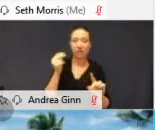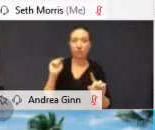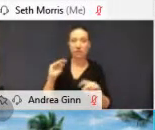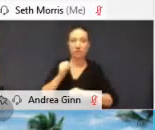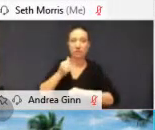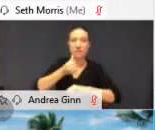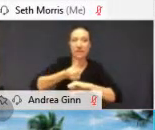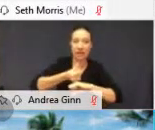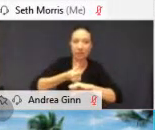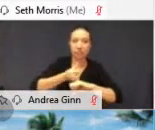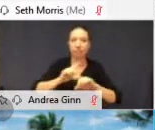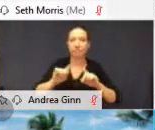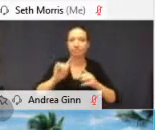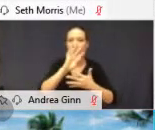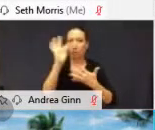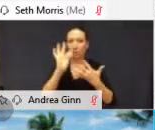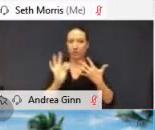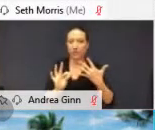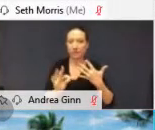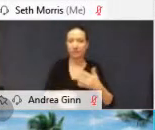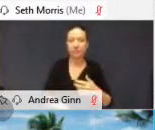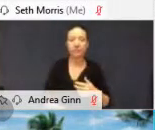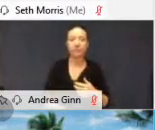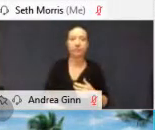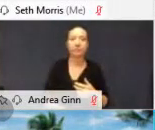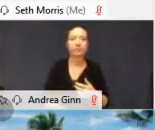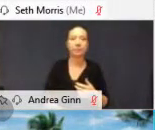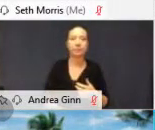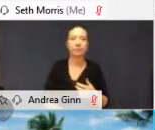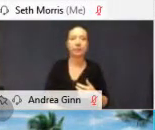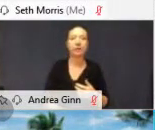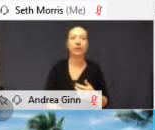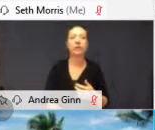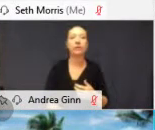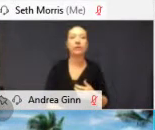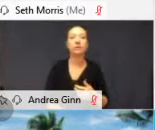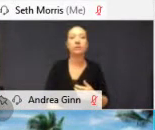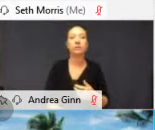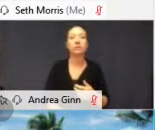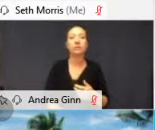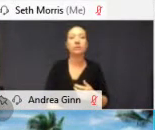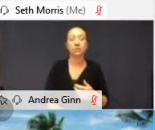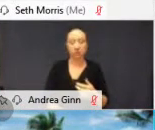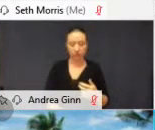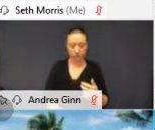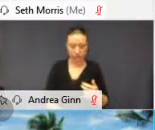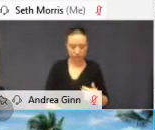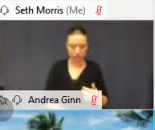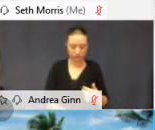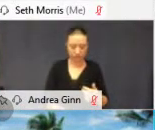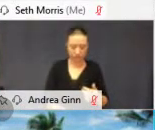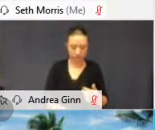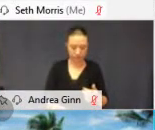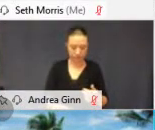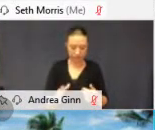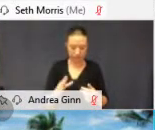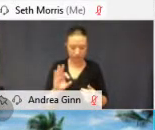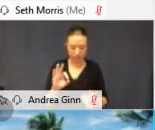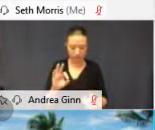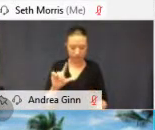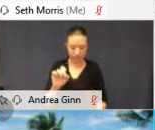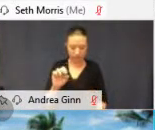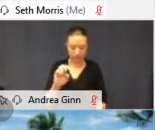of the options. And so in terms of the Flores family, let's say New Mexico decided to